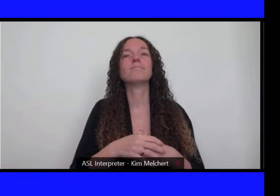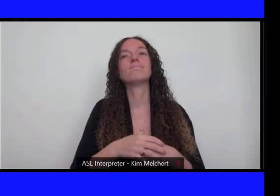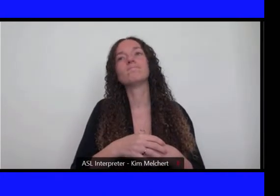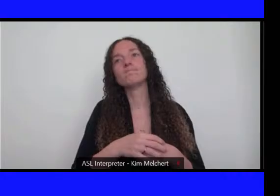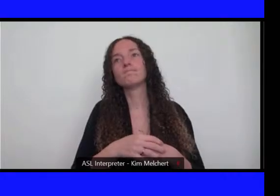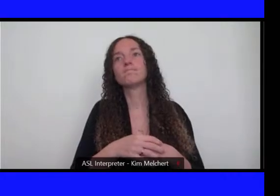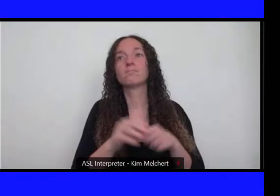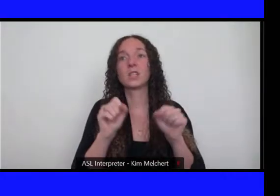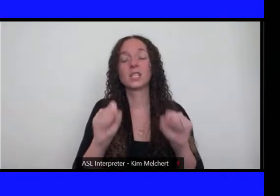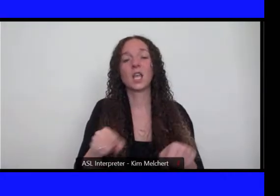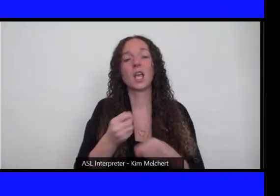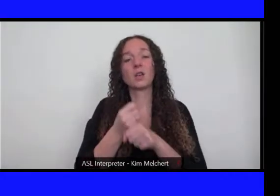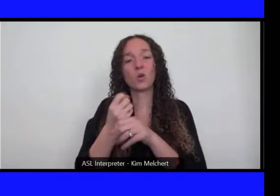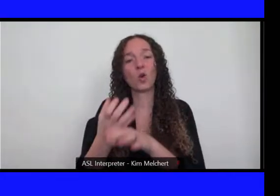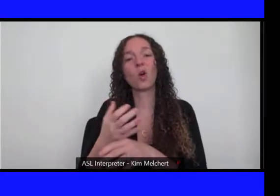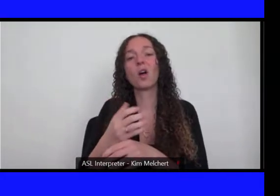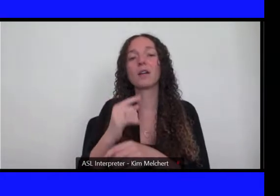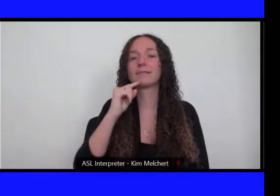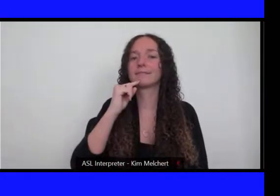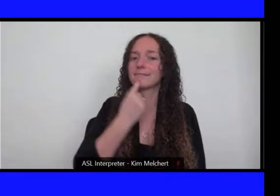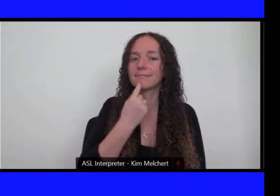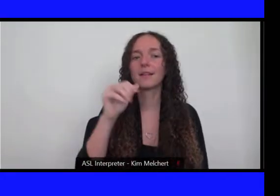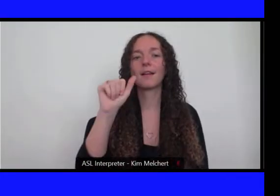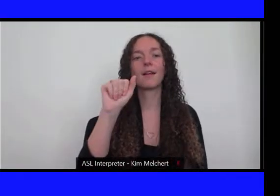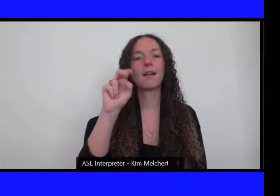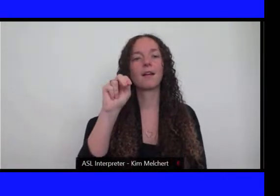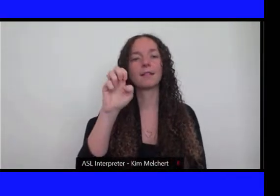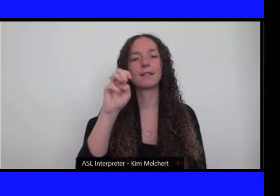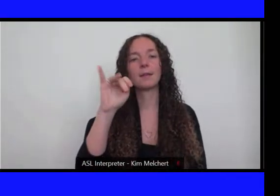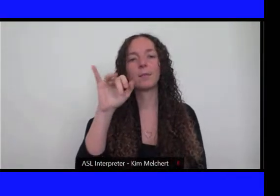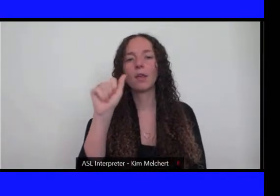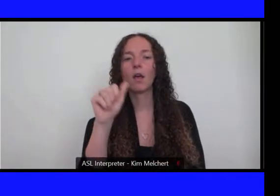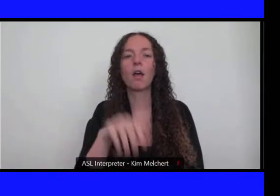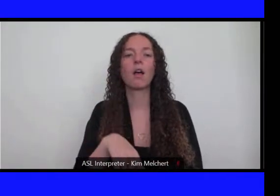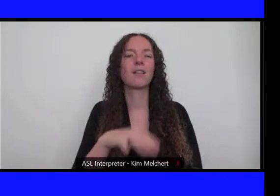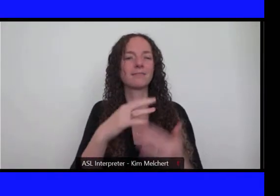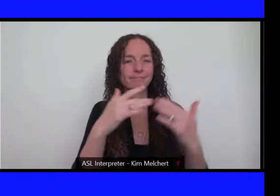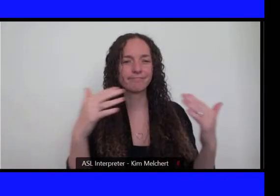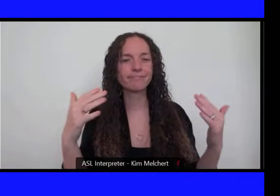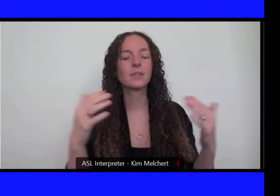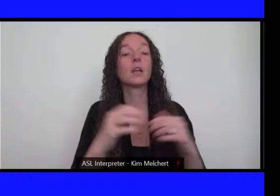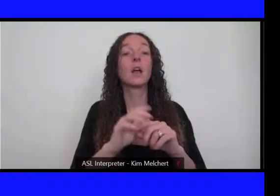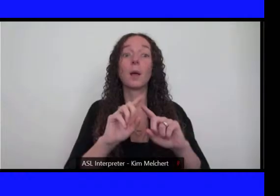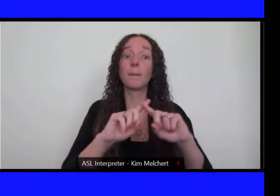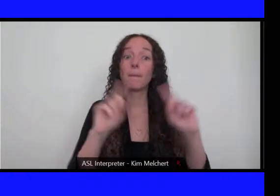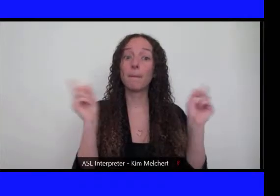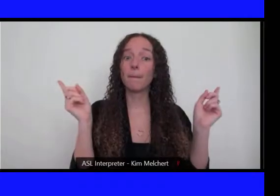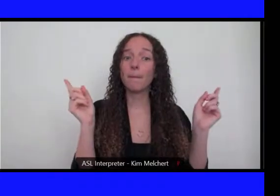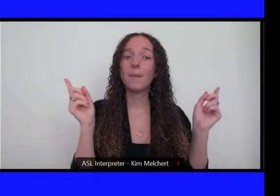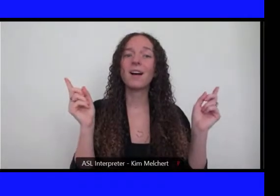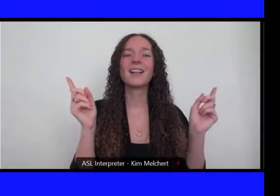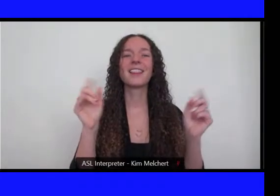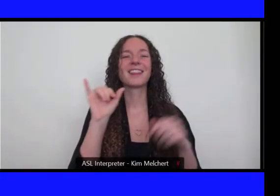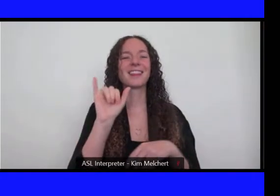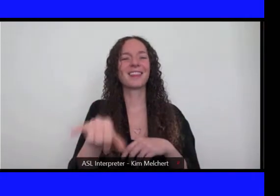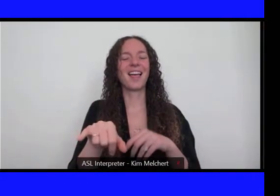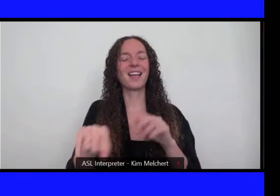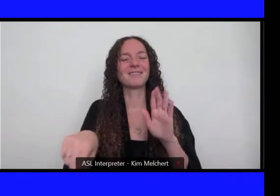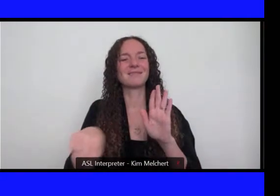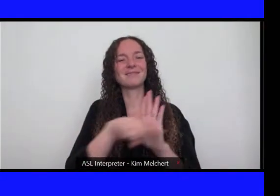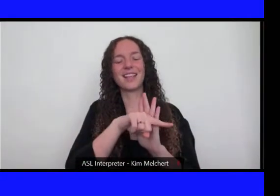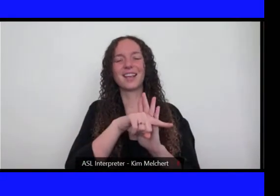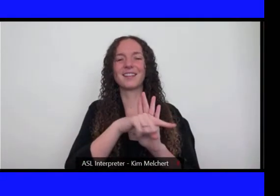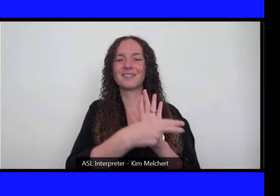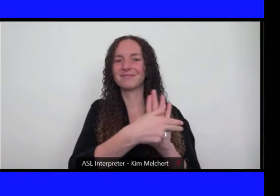there's increased mortality during time of transition from pediatric to adult care. Yeah, so